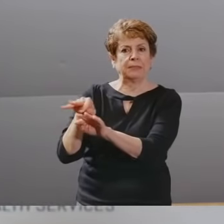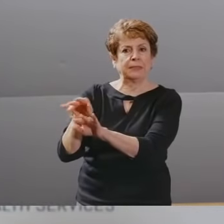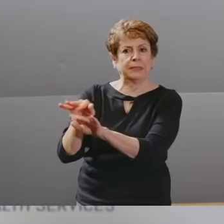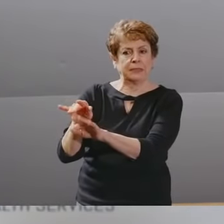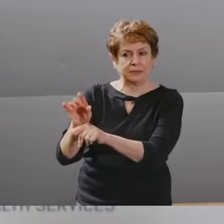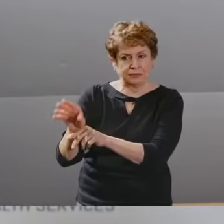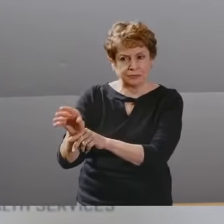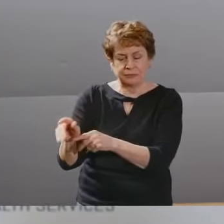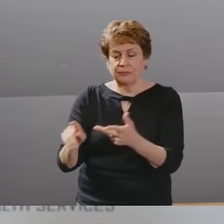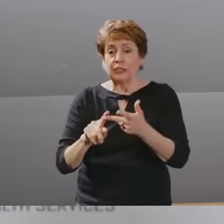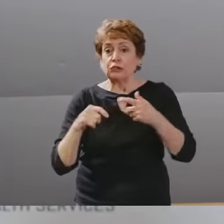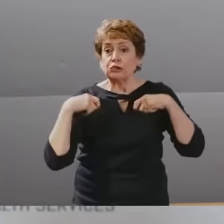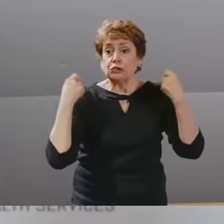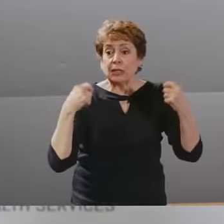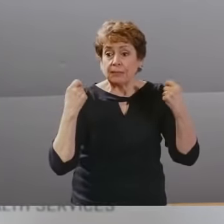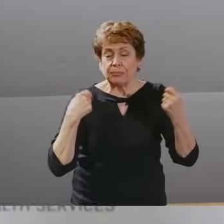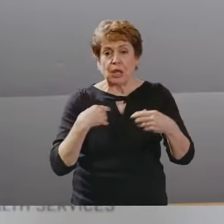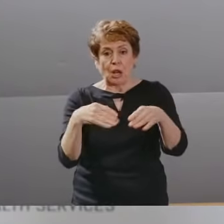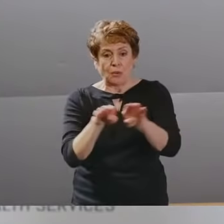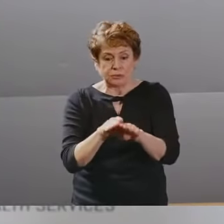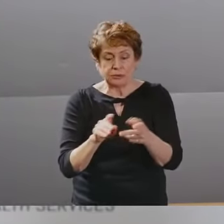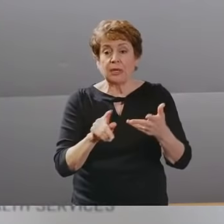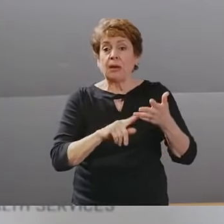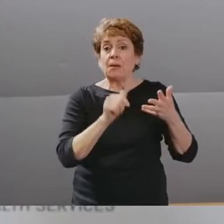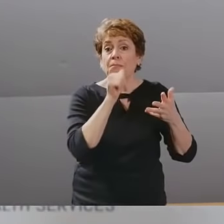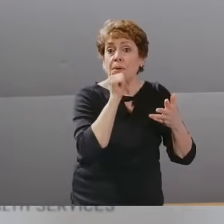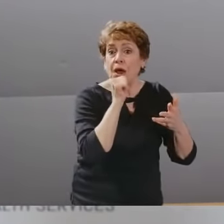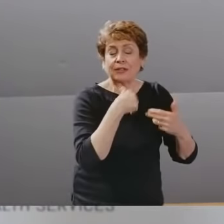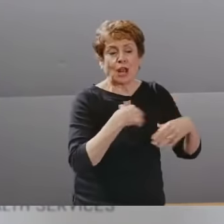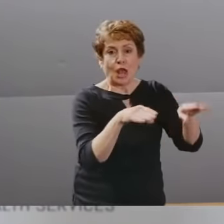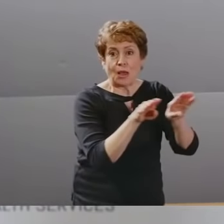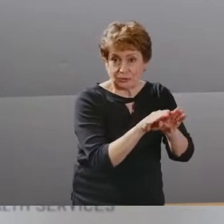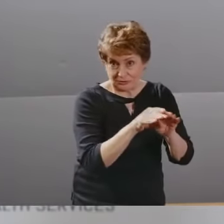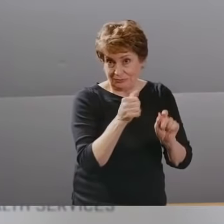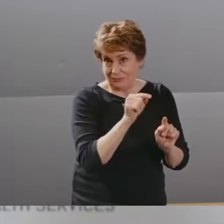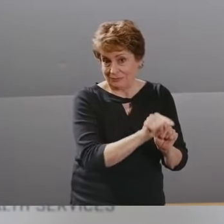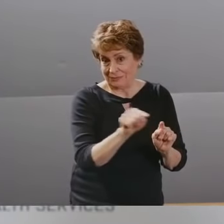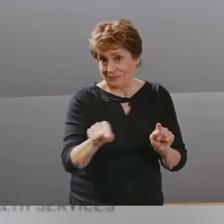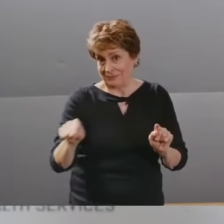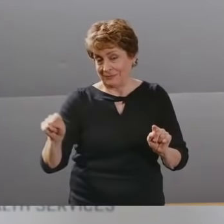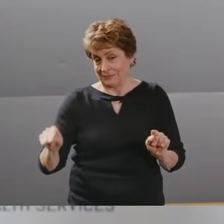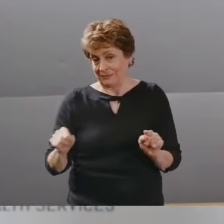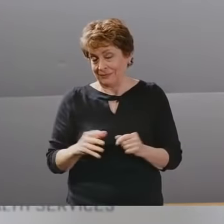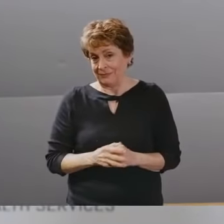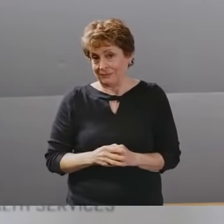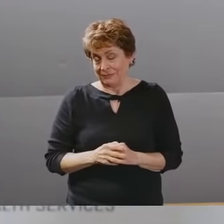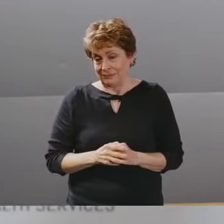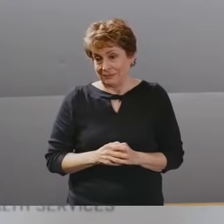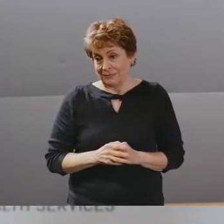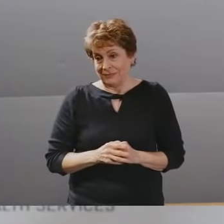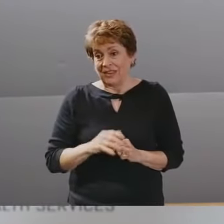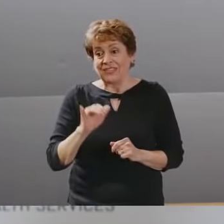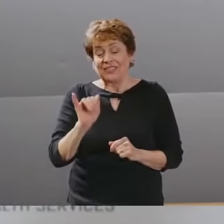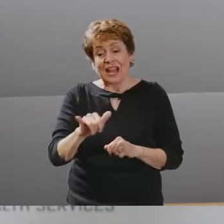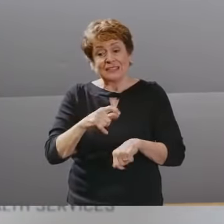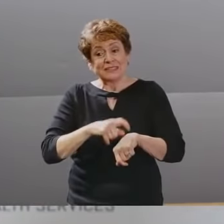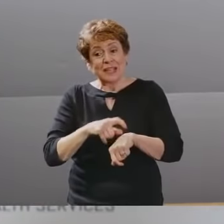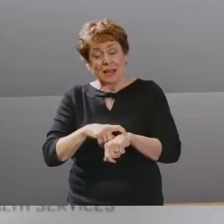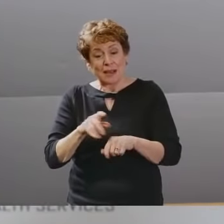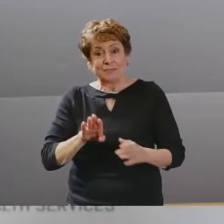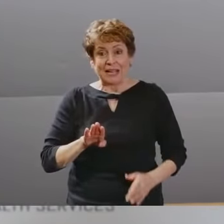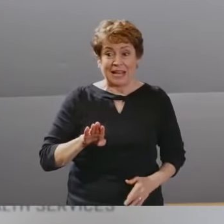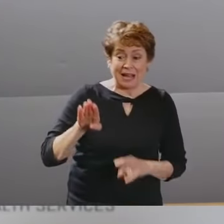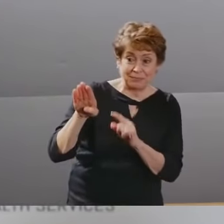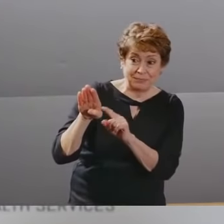shuttered. I never held a press conference after we got out of that danger zone to say that everything had